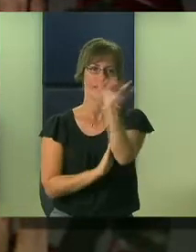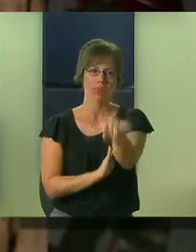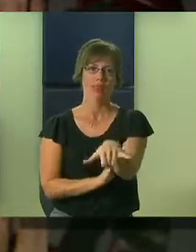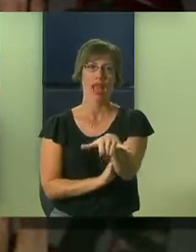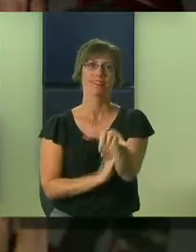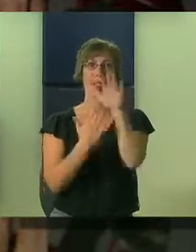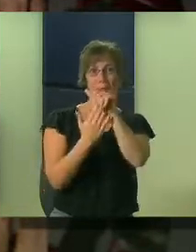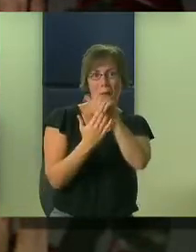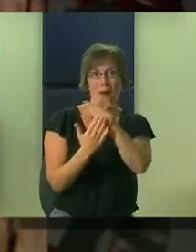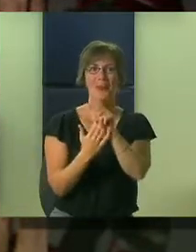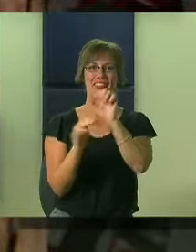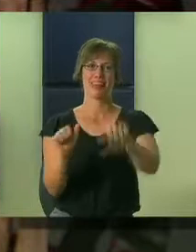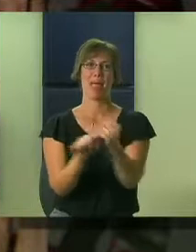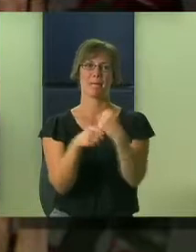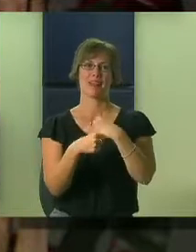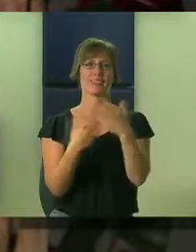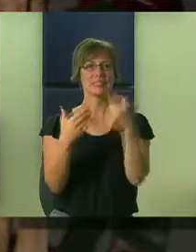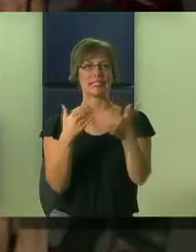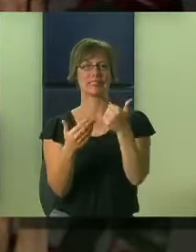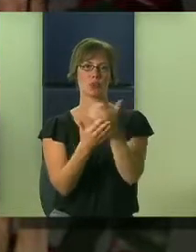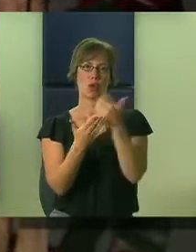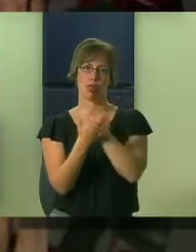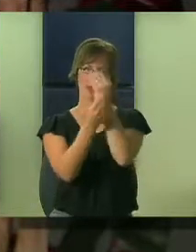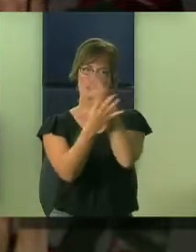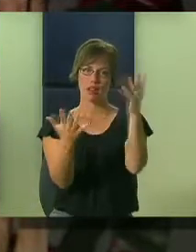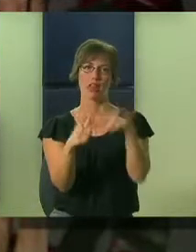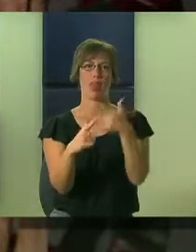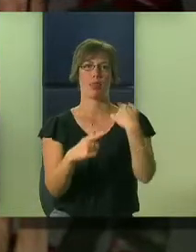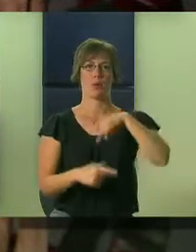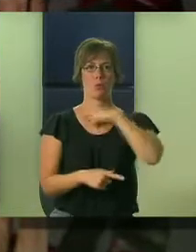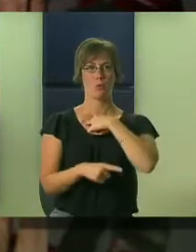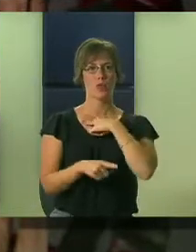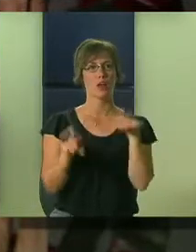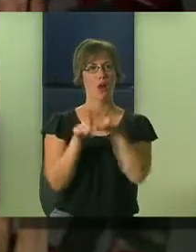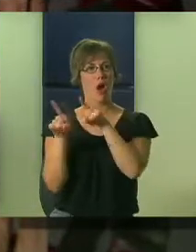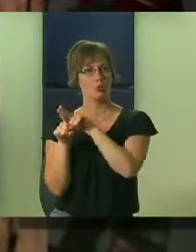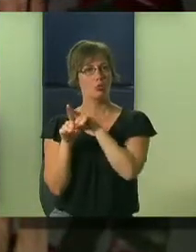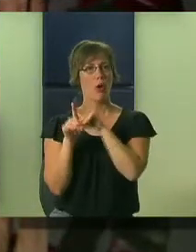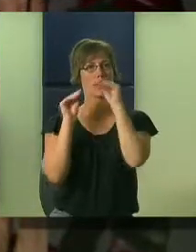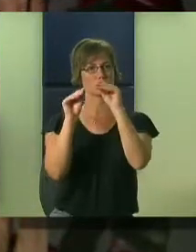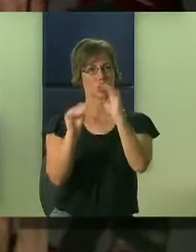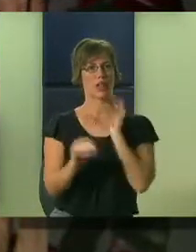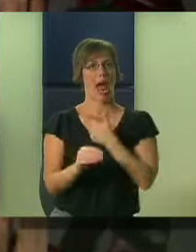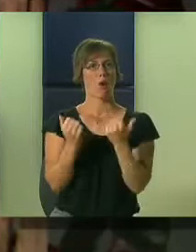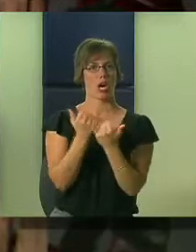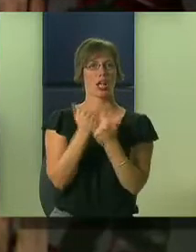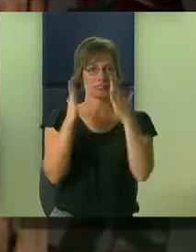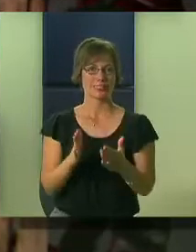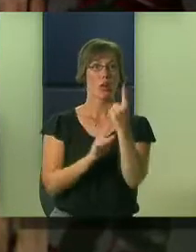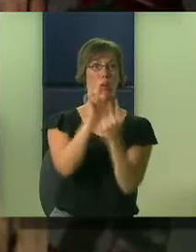that nature, clipboards that make it really easy to collect the data. And then we can also instruct our assistants,